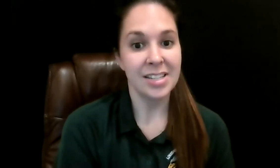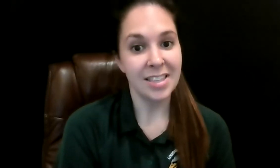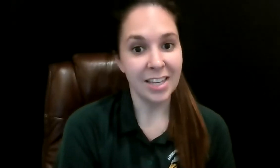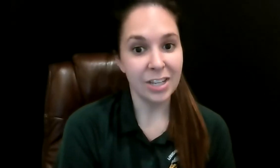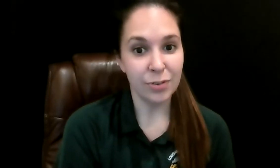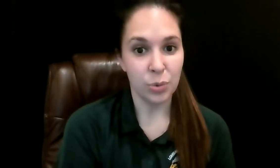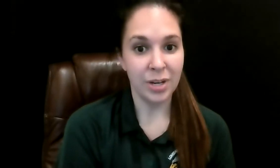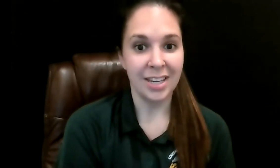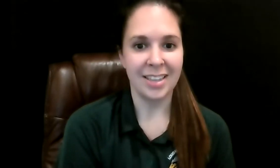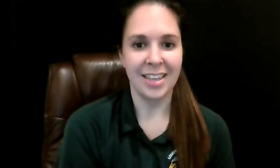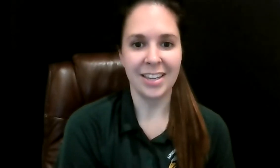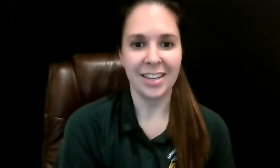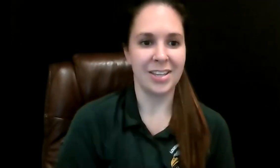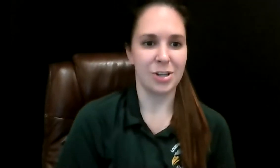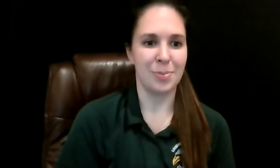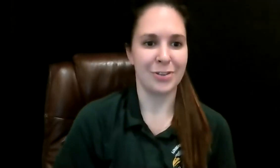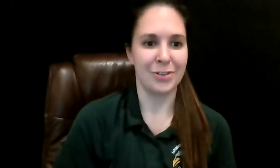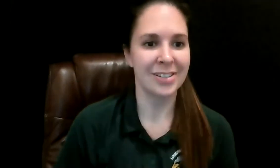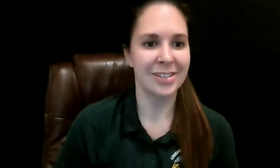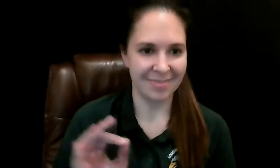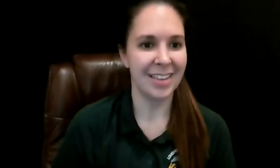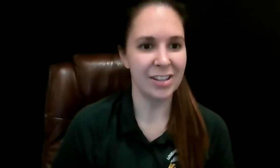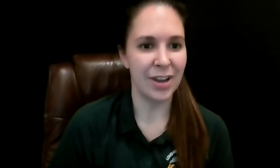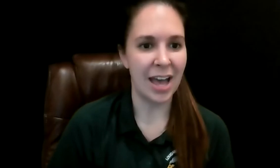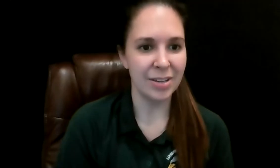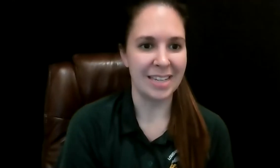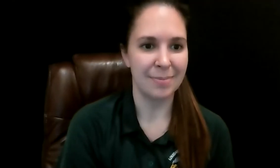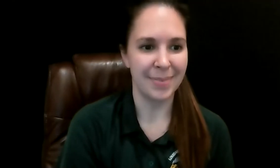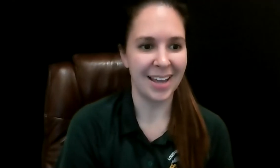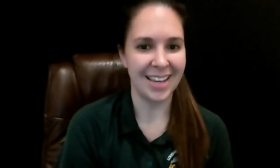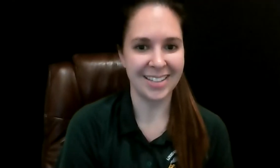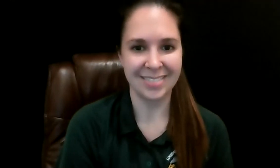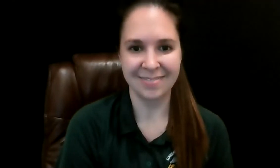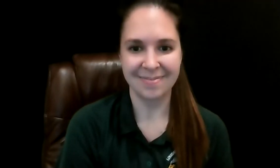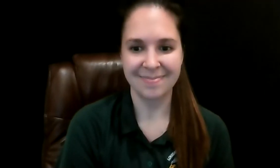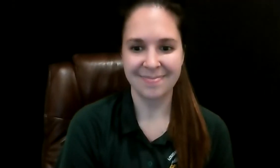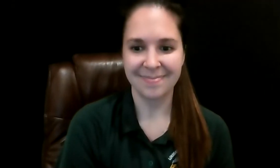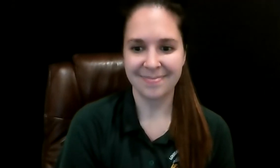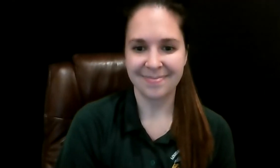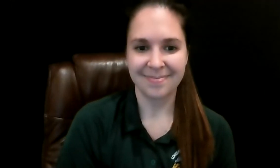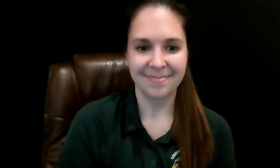And Vanessa, thank you for joining, and thank you to the interpreters. Thanks for having me. Bye.